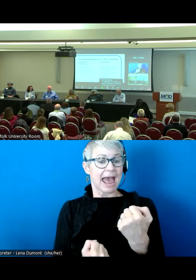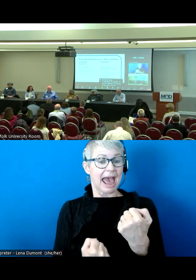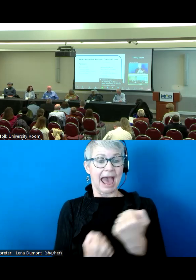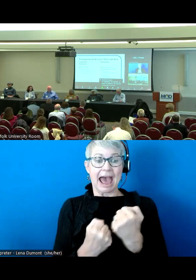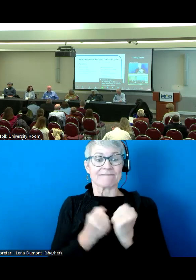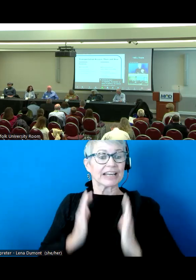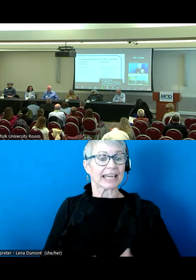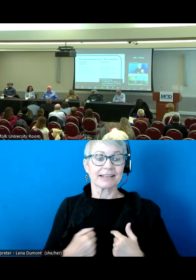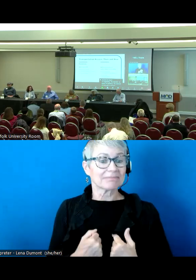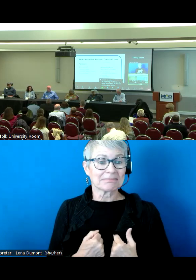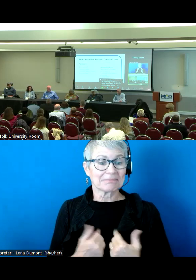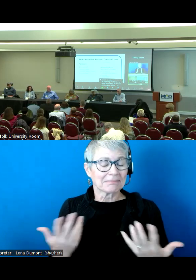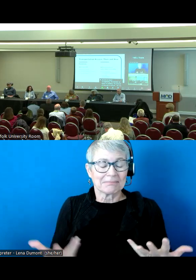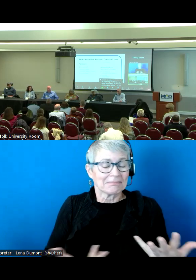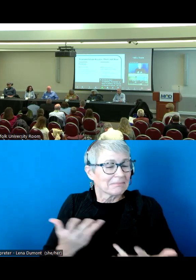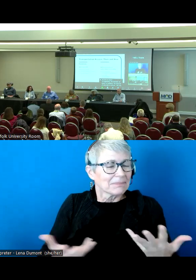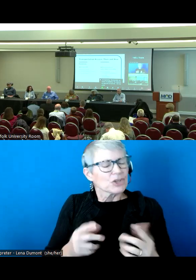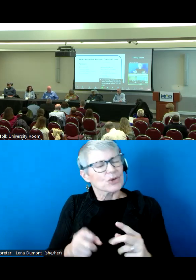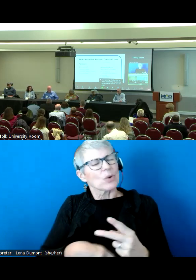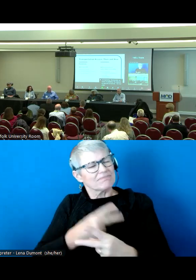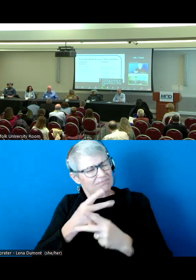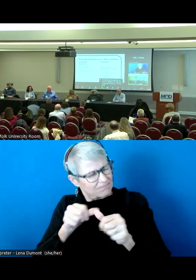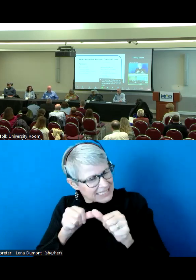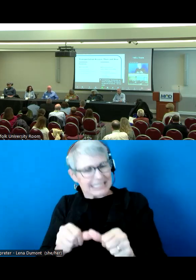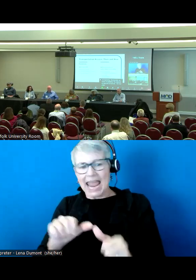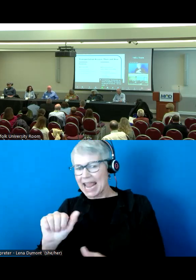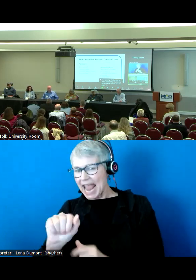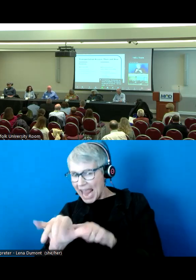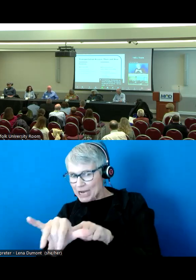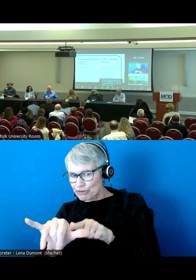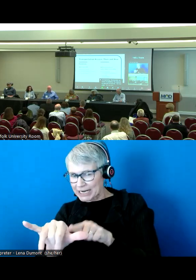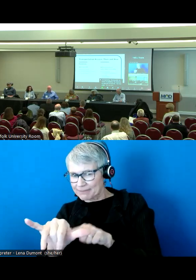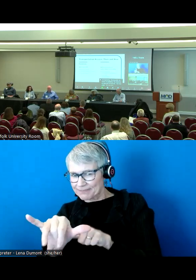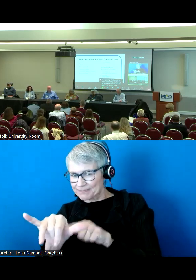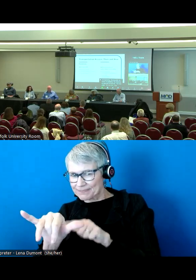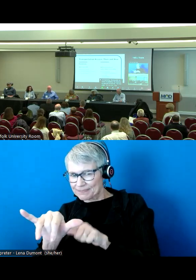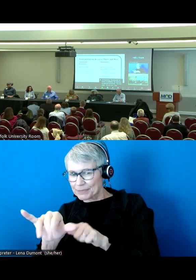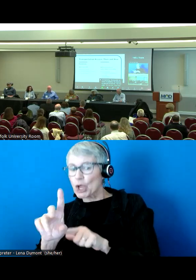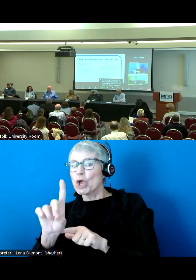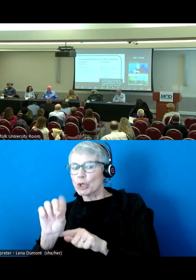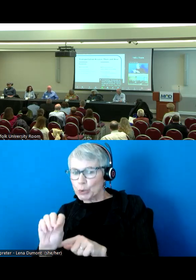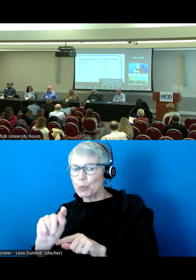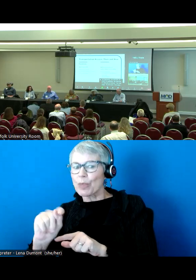stay angry, do the work, and enjoy the experience.